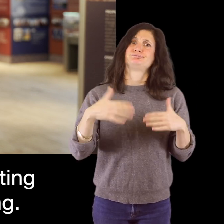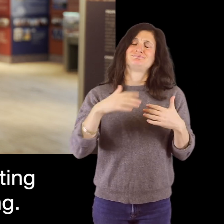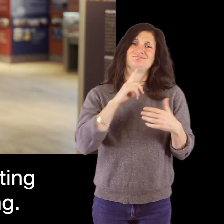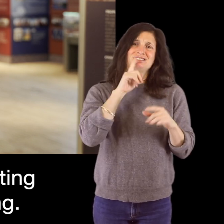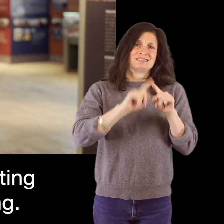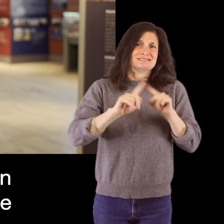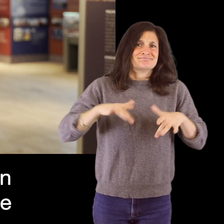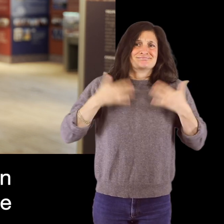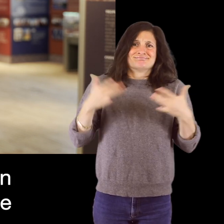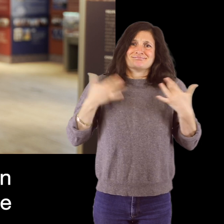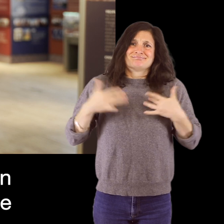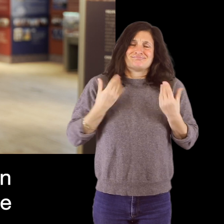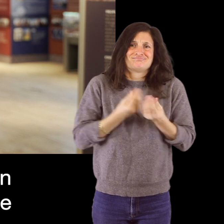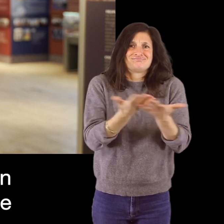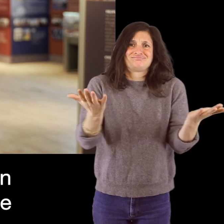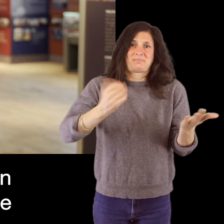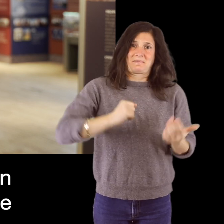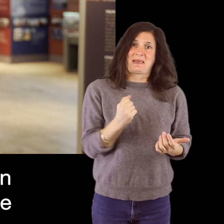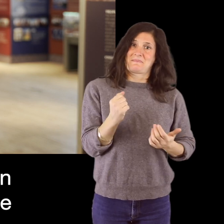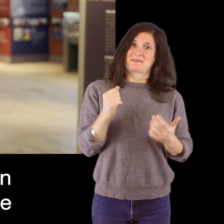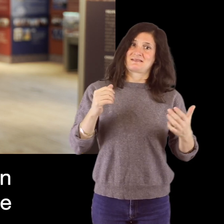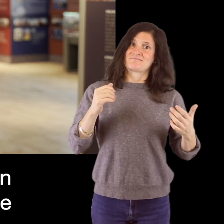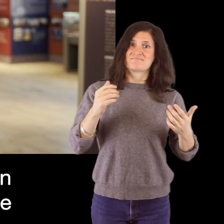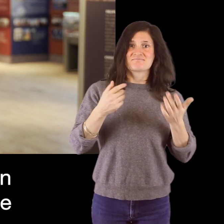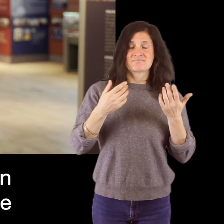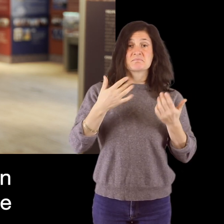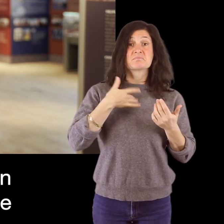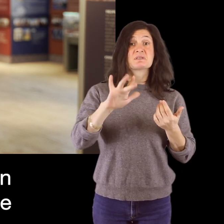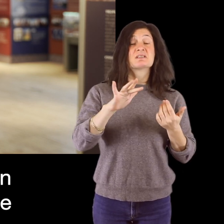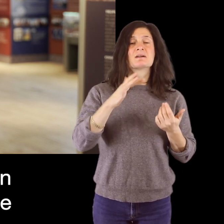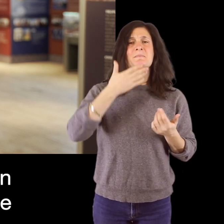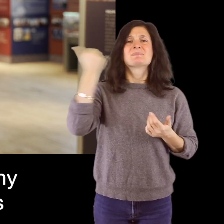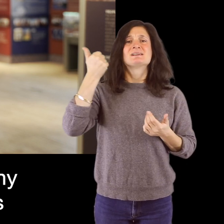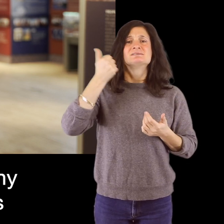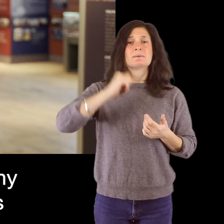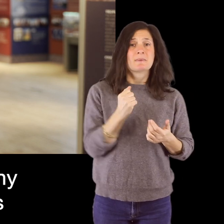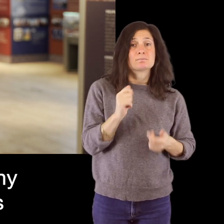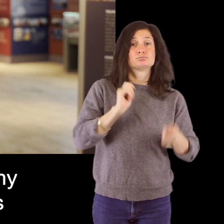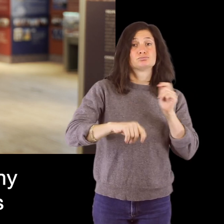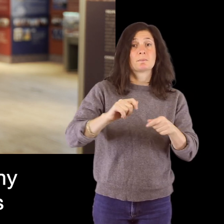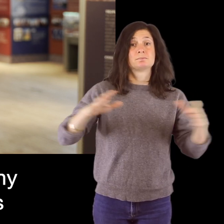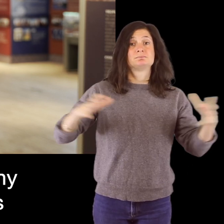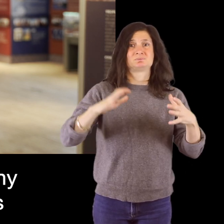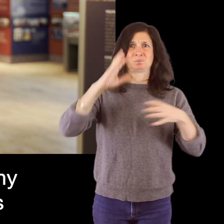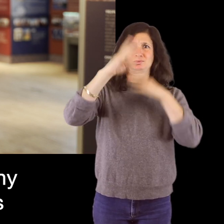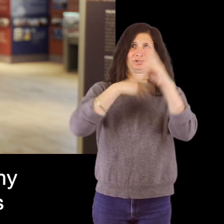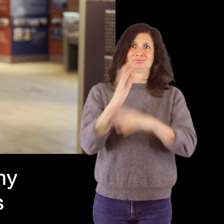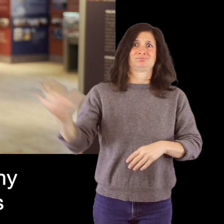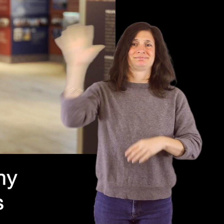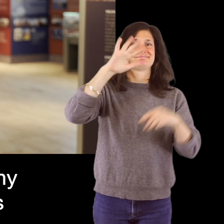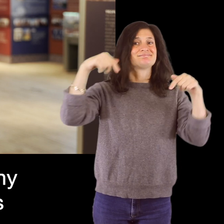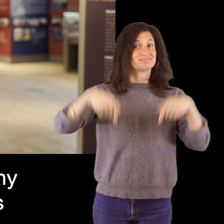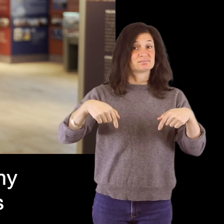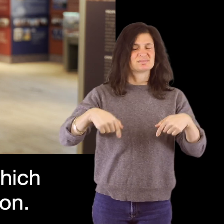piping. Ulster traditionally has had an extremely vibrant piping scene and continues to produce many of the best